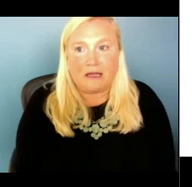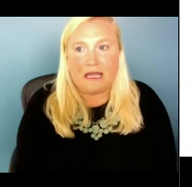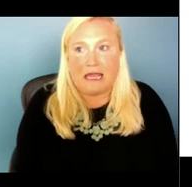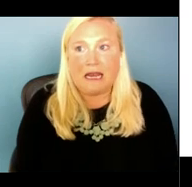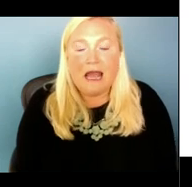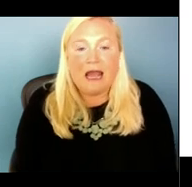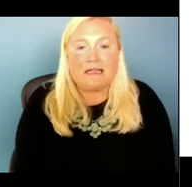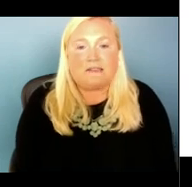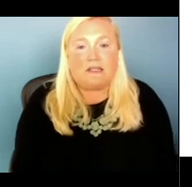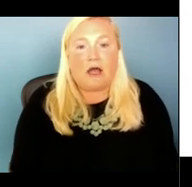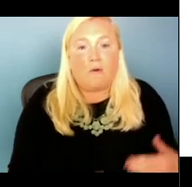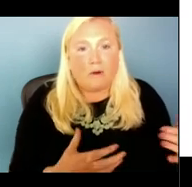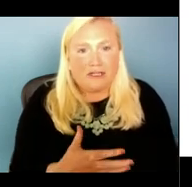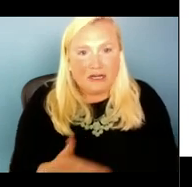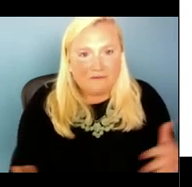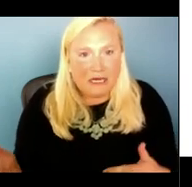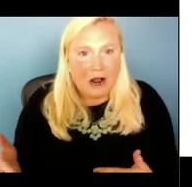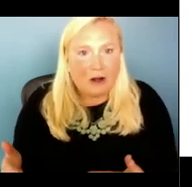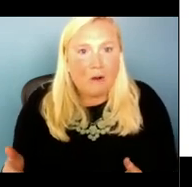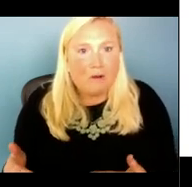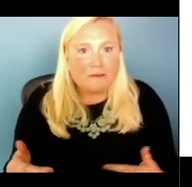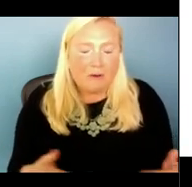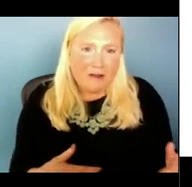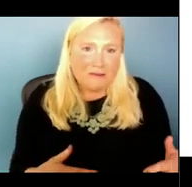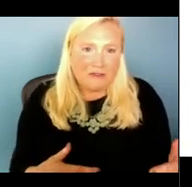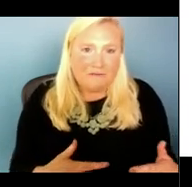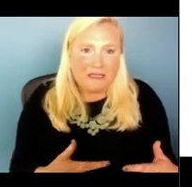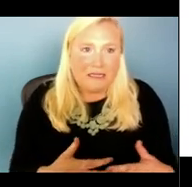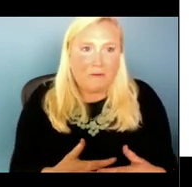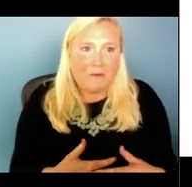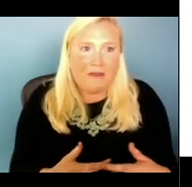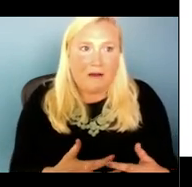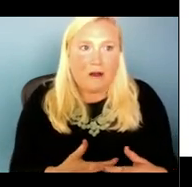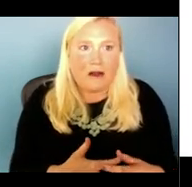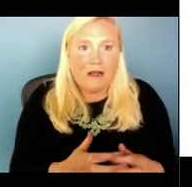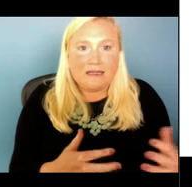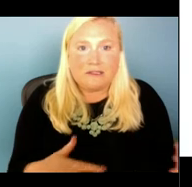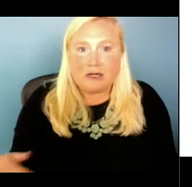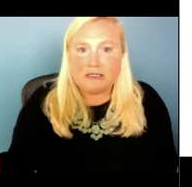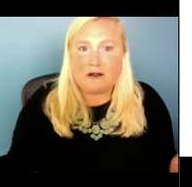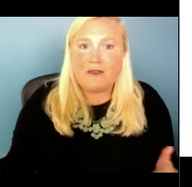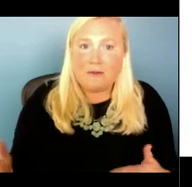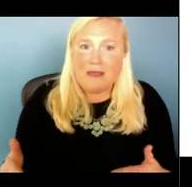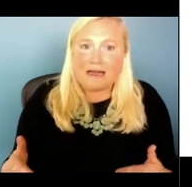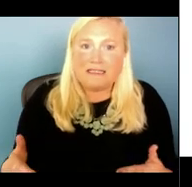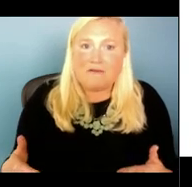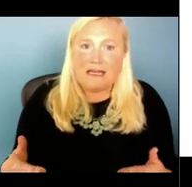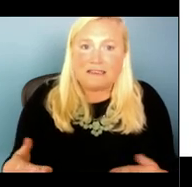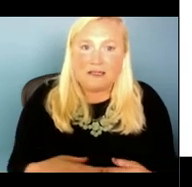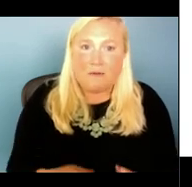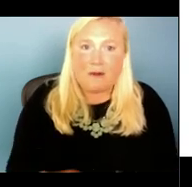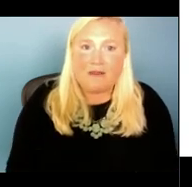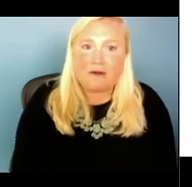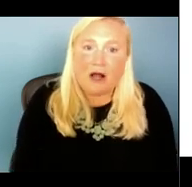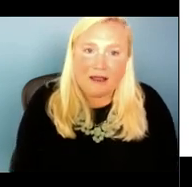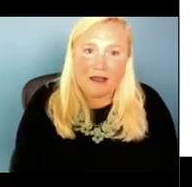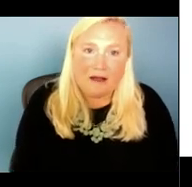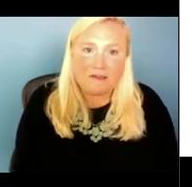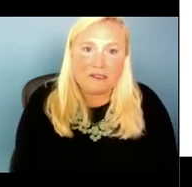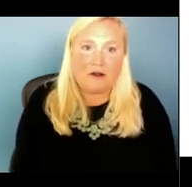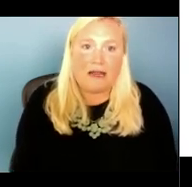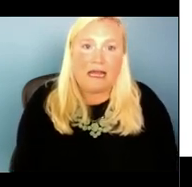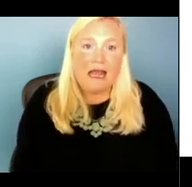comfortable when they communicate. And so we're shifting our goals, but we're also shifting the way that we're constructing our therapy activities, the way